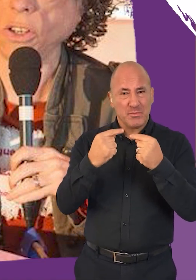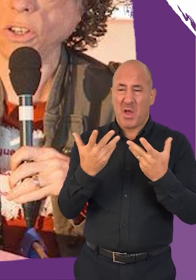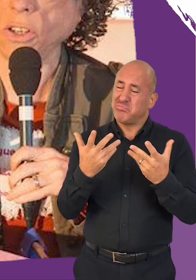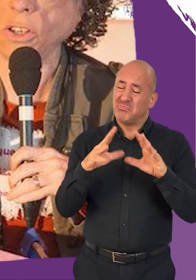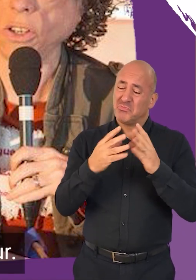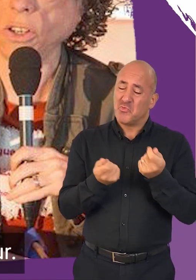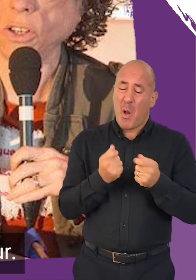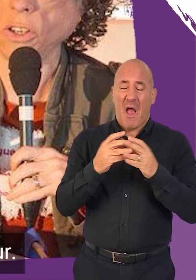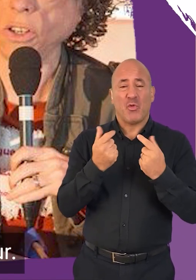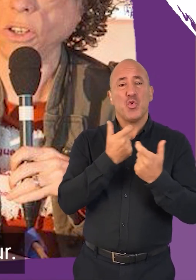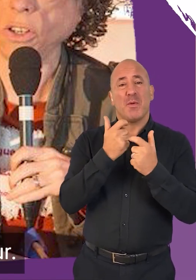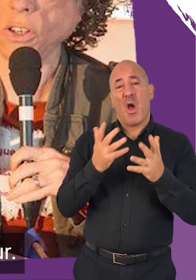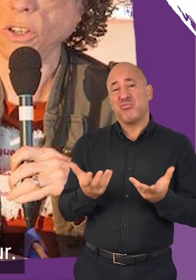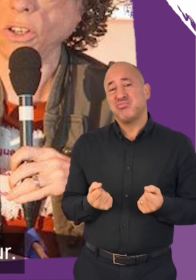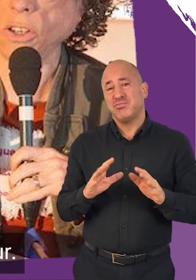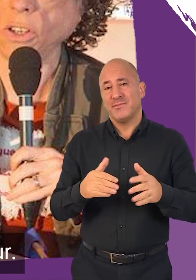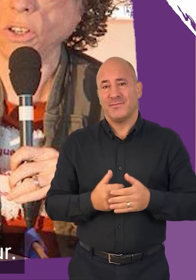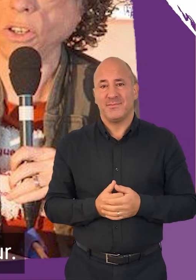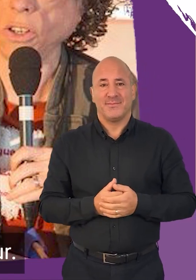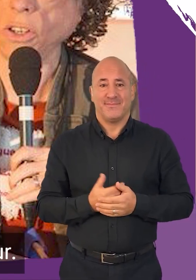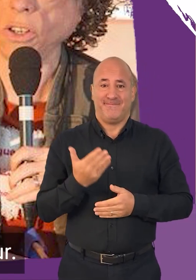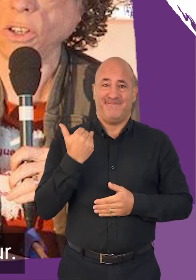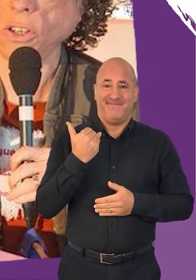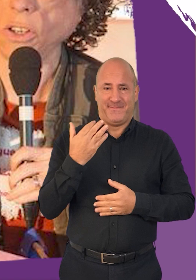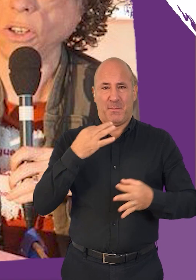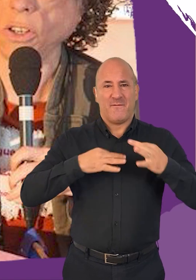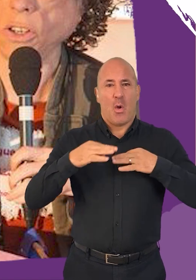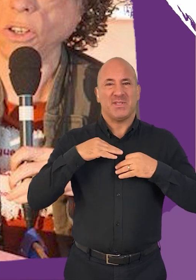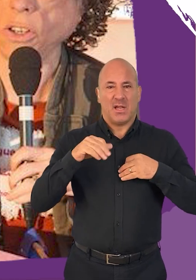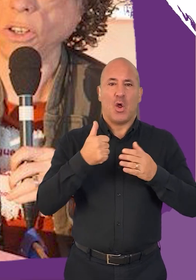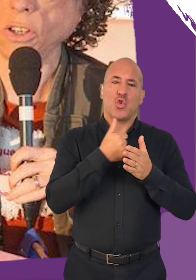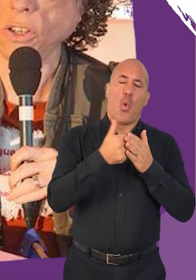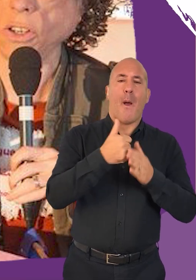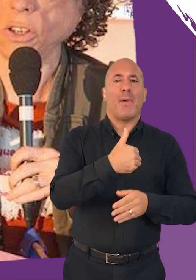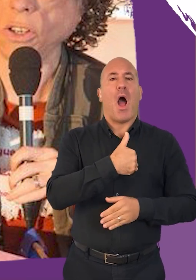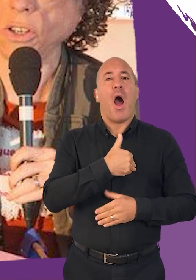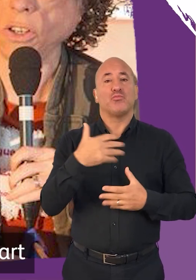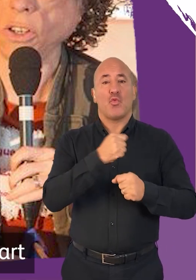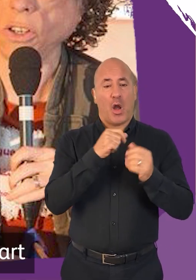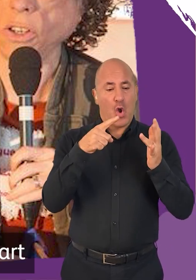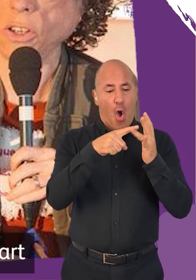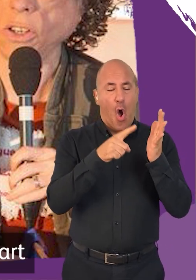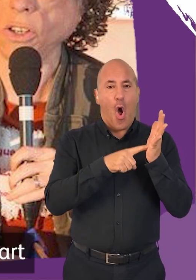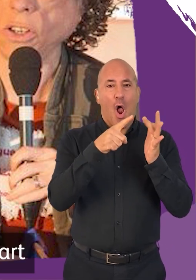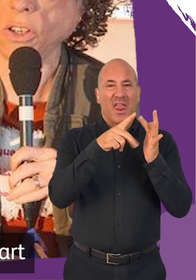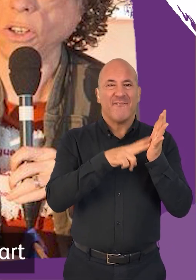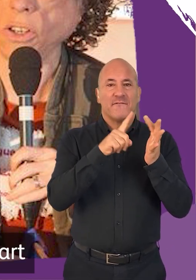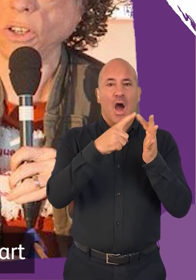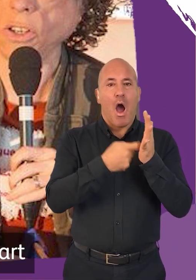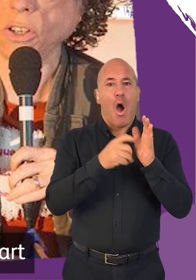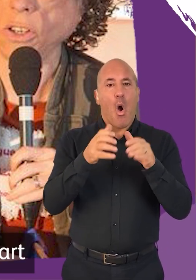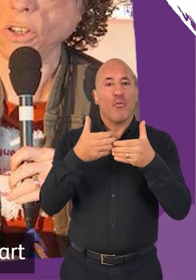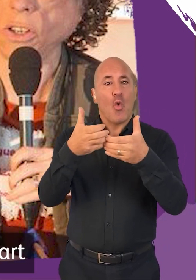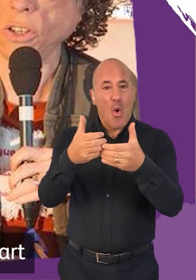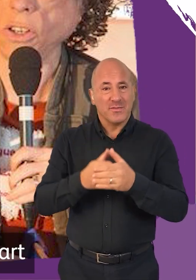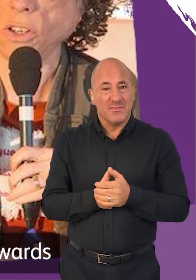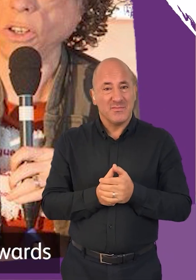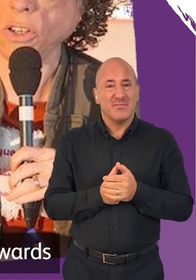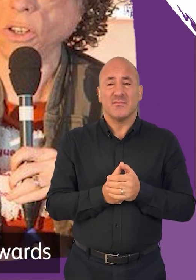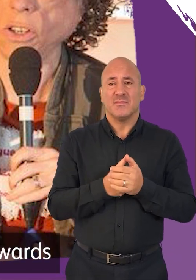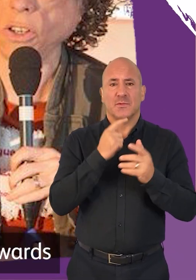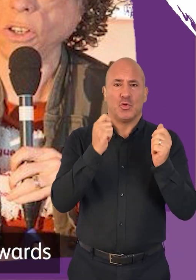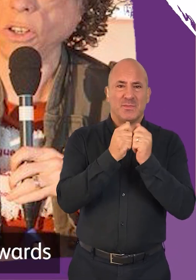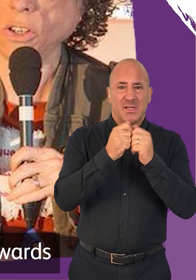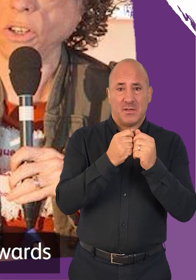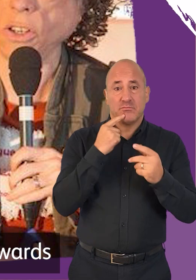online abuse, but dealt with everything with humour. She recently won an Oliver Award for her performance in The Normal Heart, and